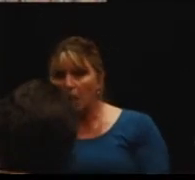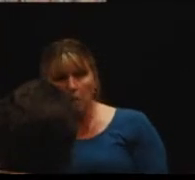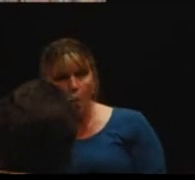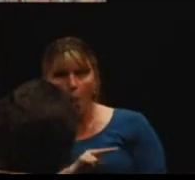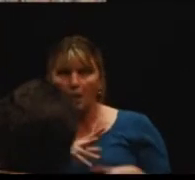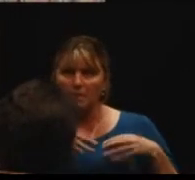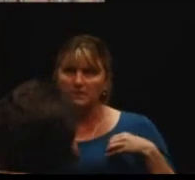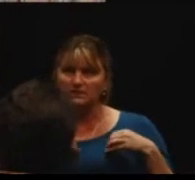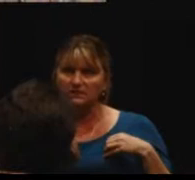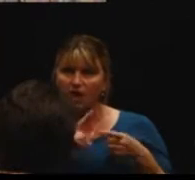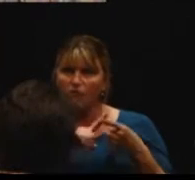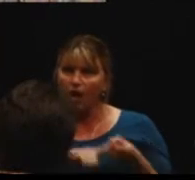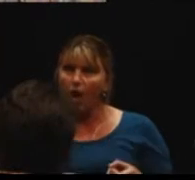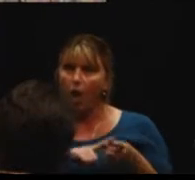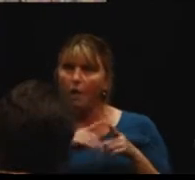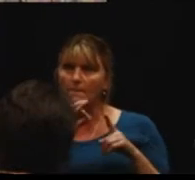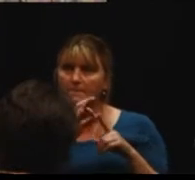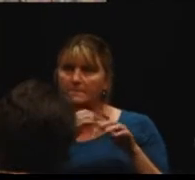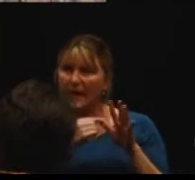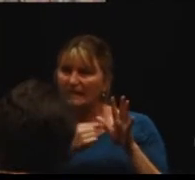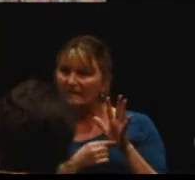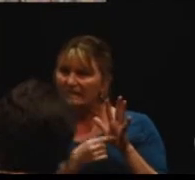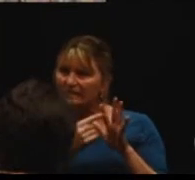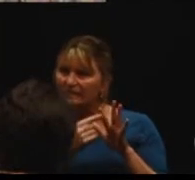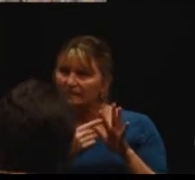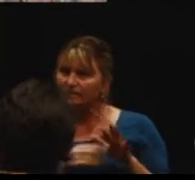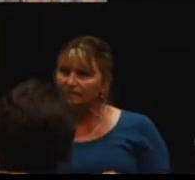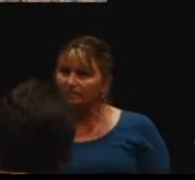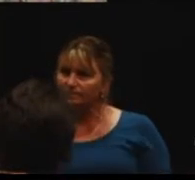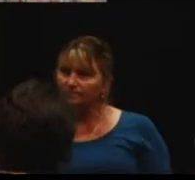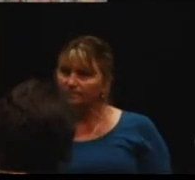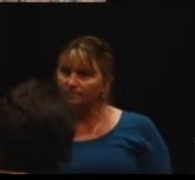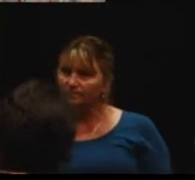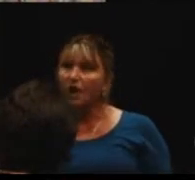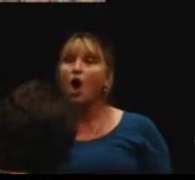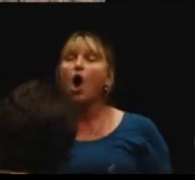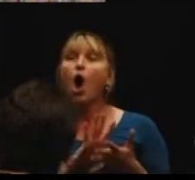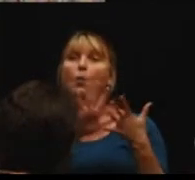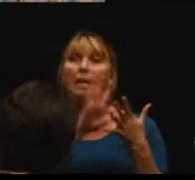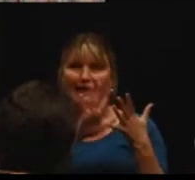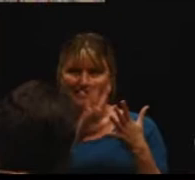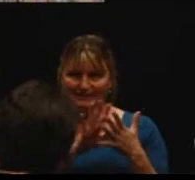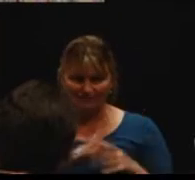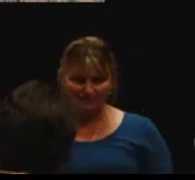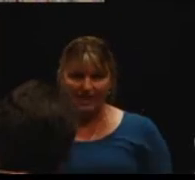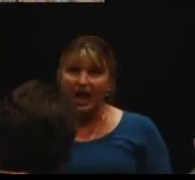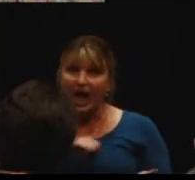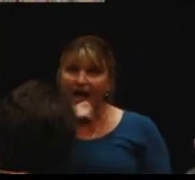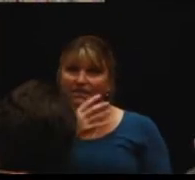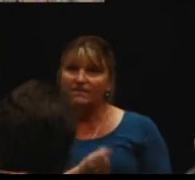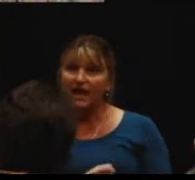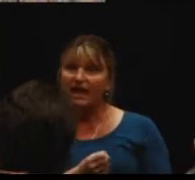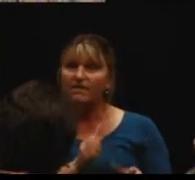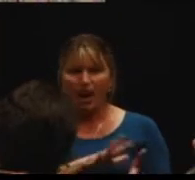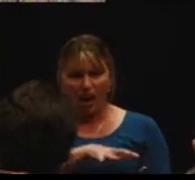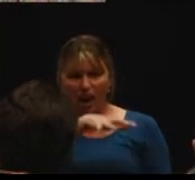on opaqueness of pricing particularly, they're going to be in a lot of trouble. Those that stock large physical inventories,